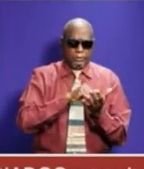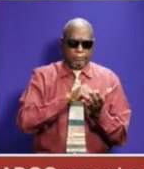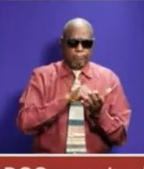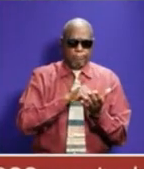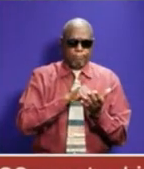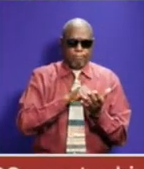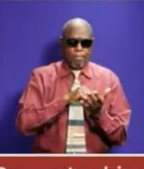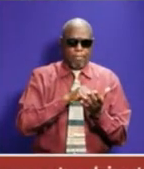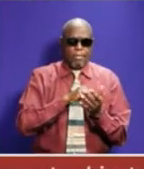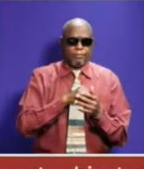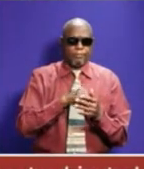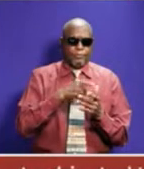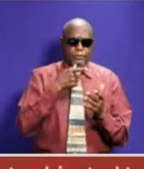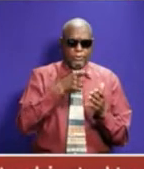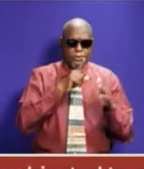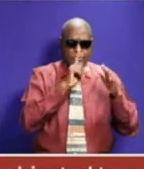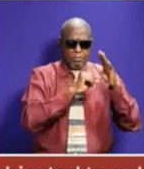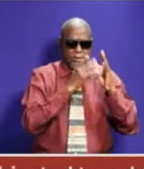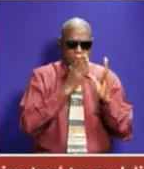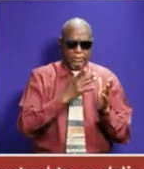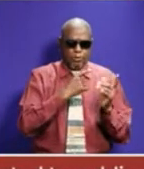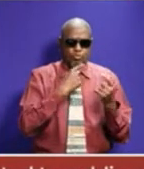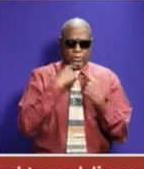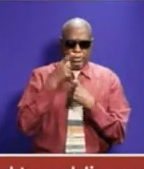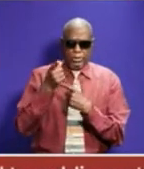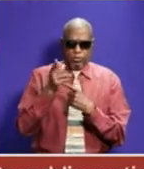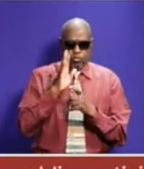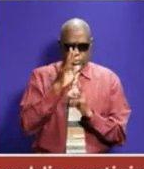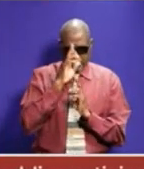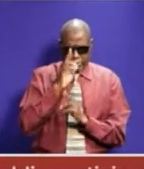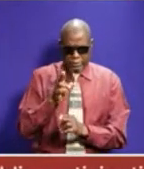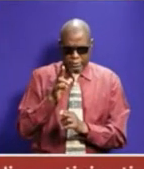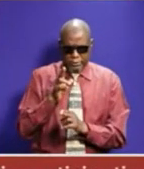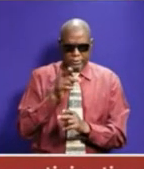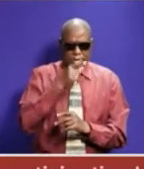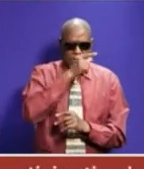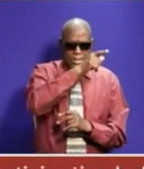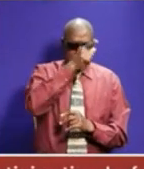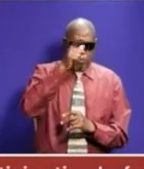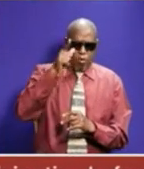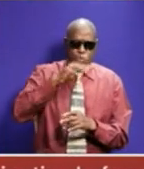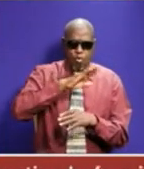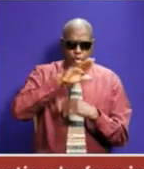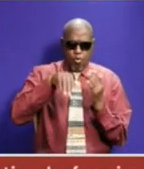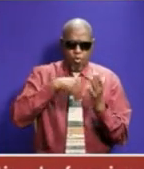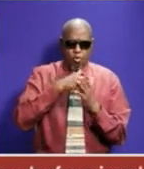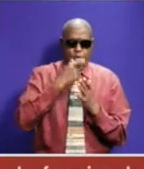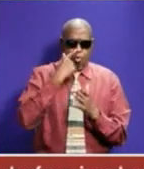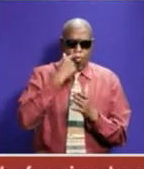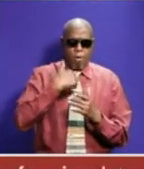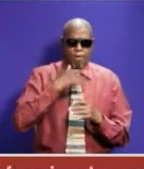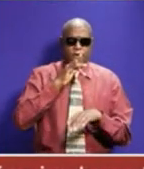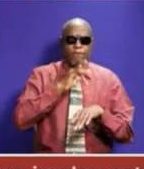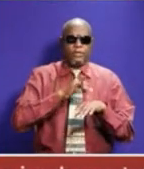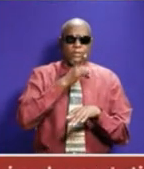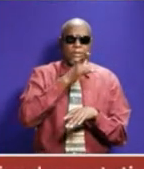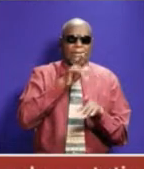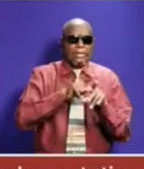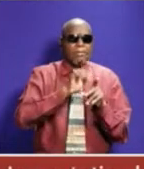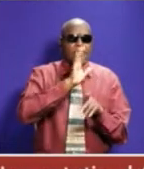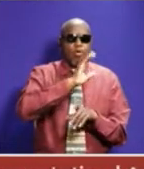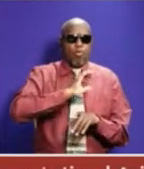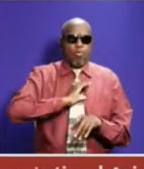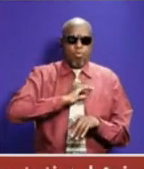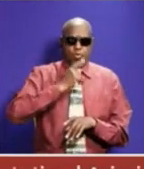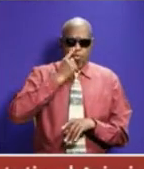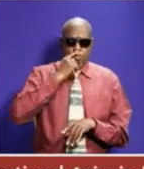Excellency, these ministers will tell you, there is no home that is not affected. Even their own homes are